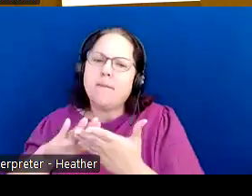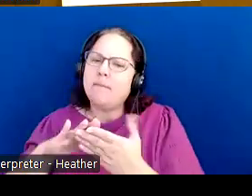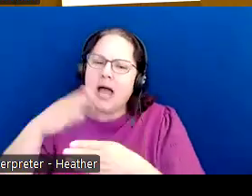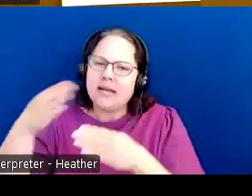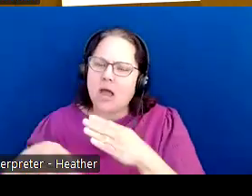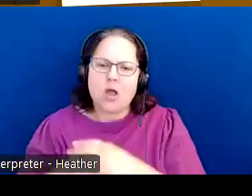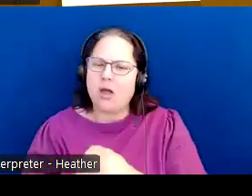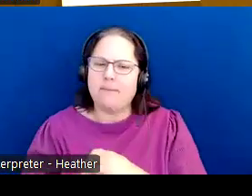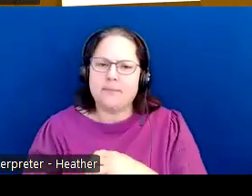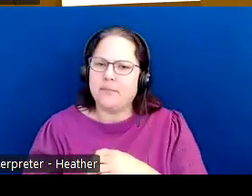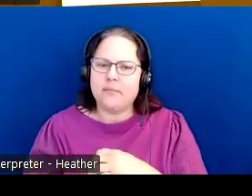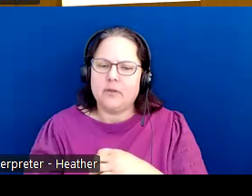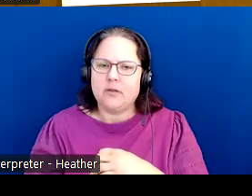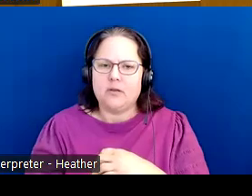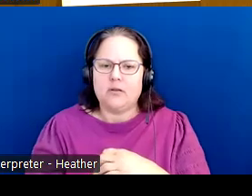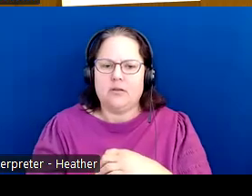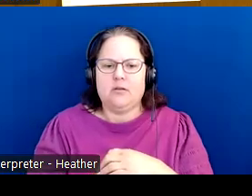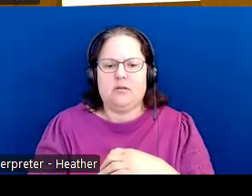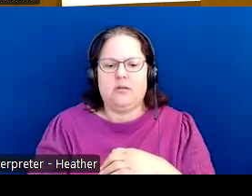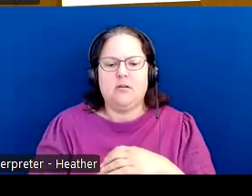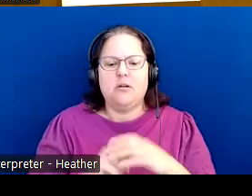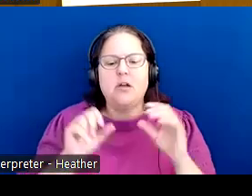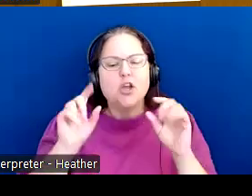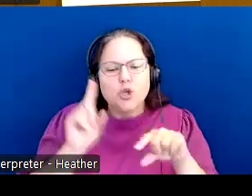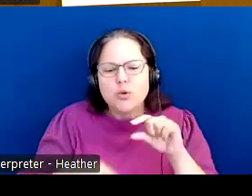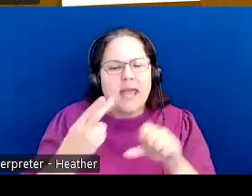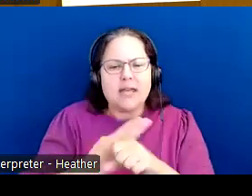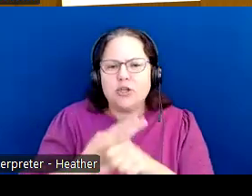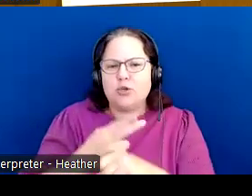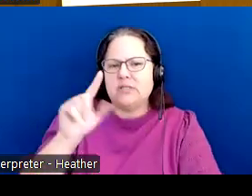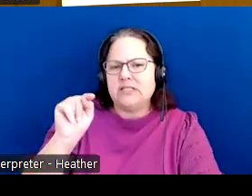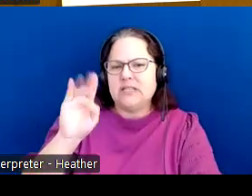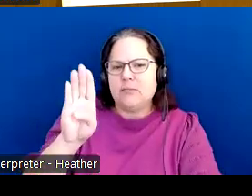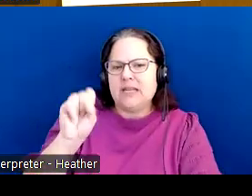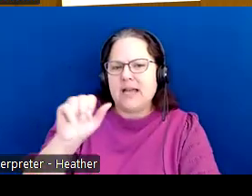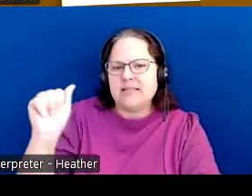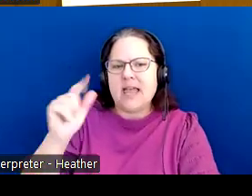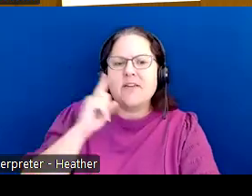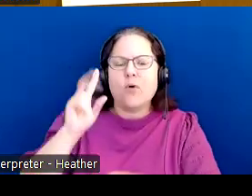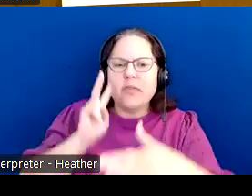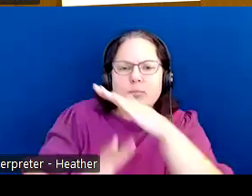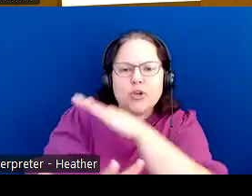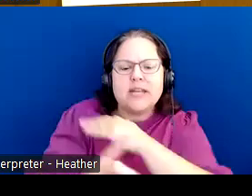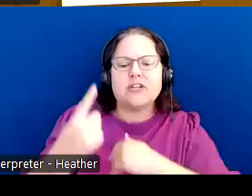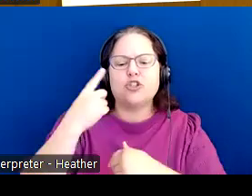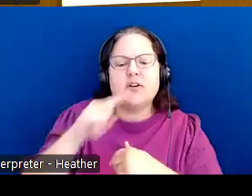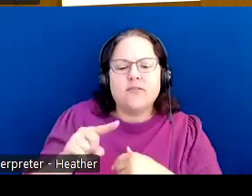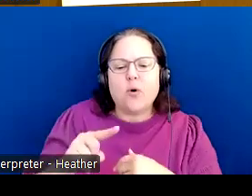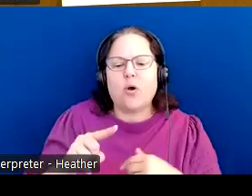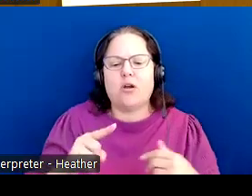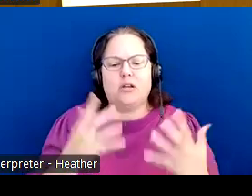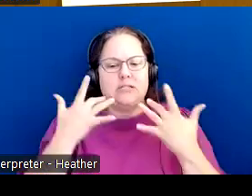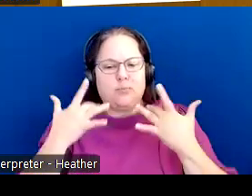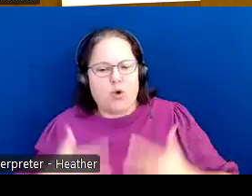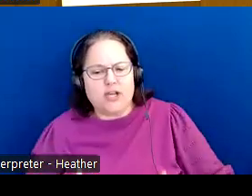necessarily, that we can't use TBSA as the sole predictor of depression, anxiety, PTSD, or low quality